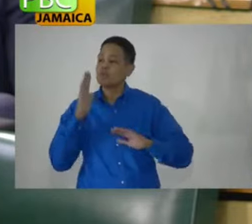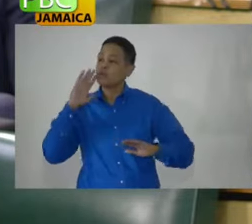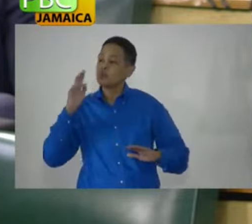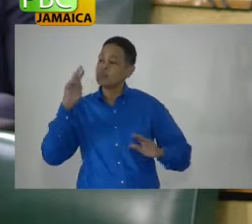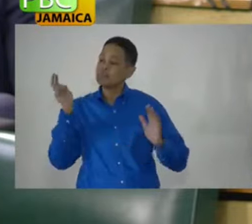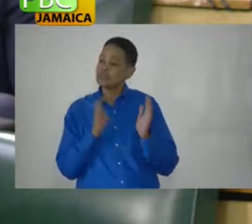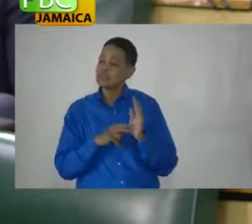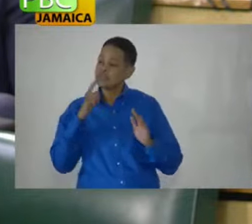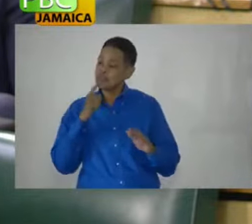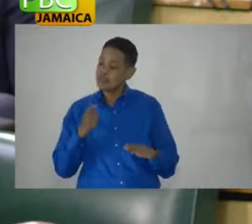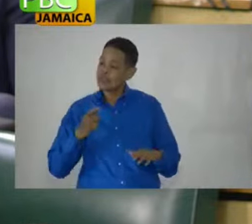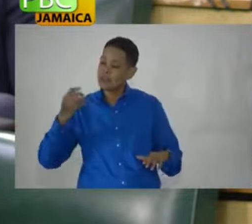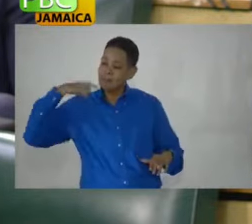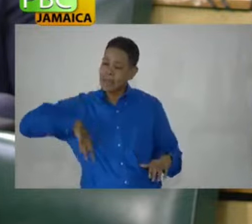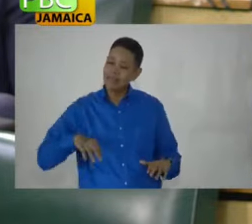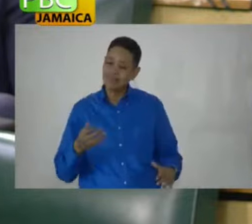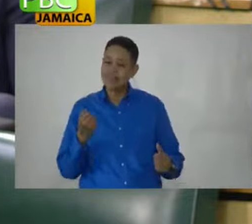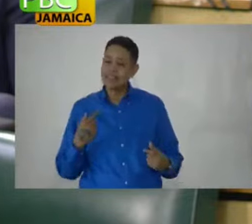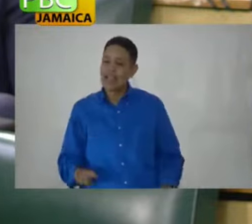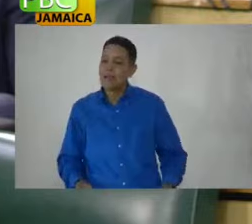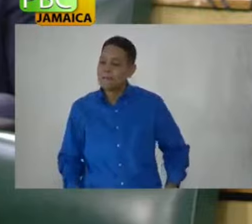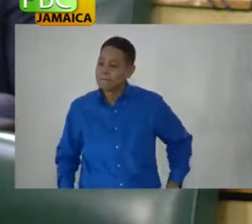stand together.